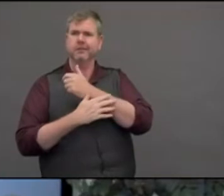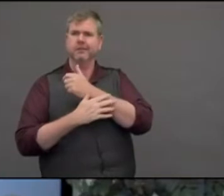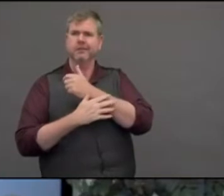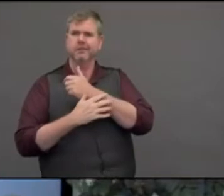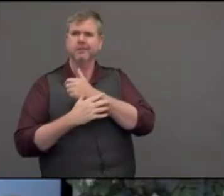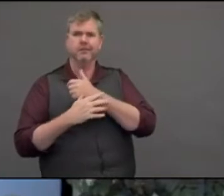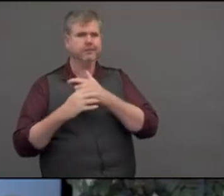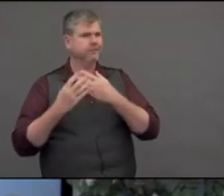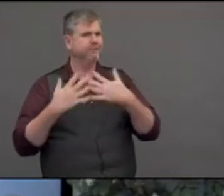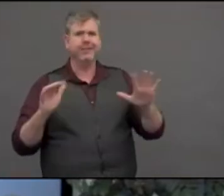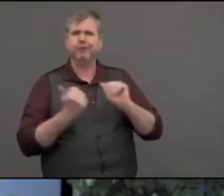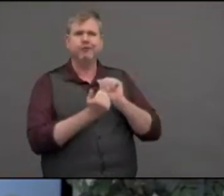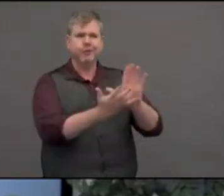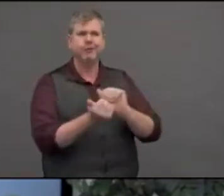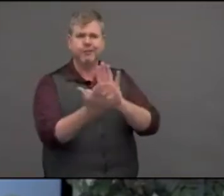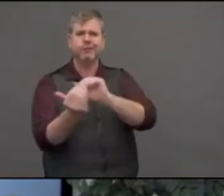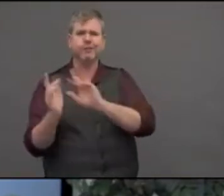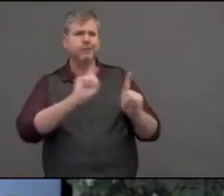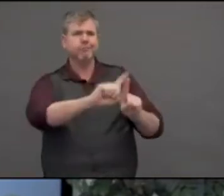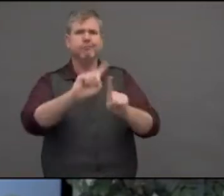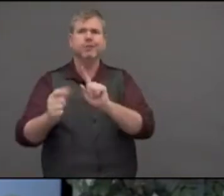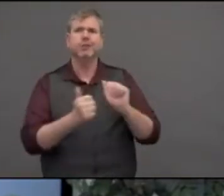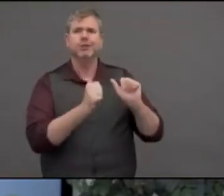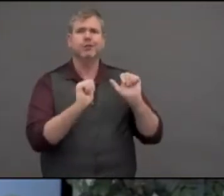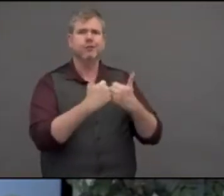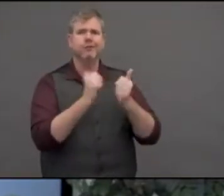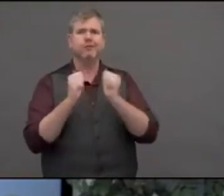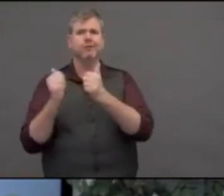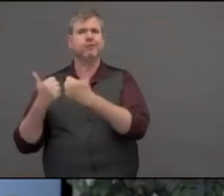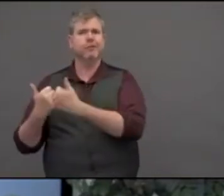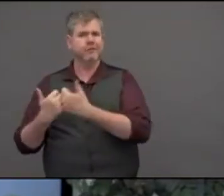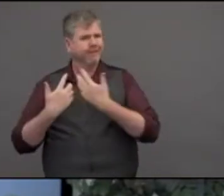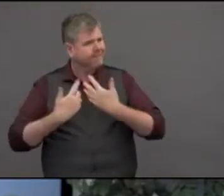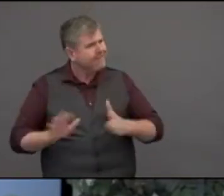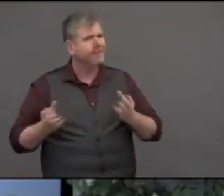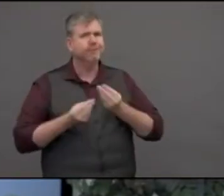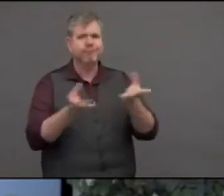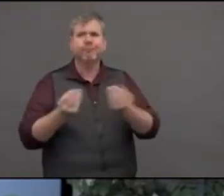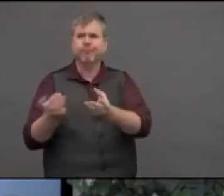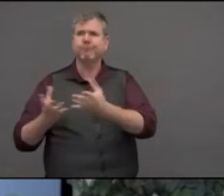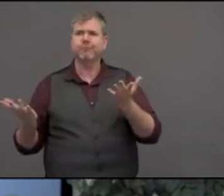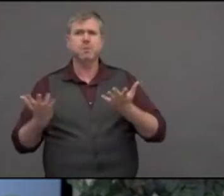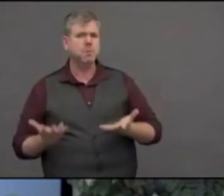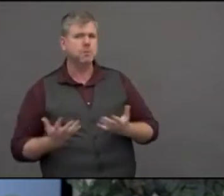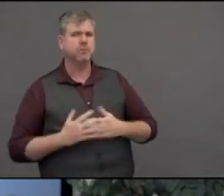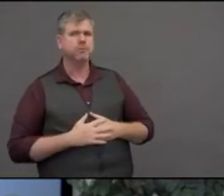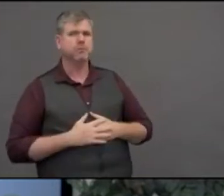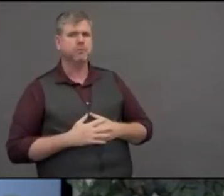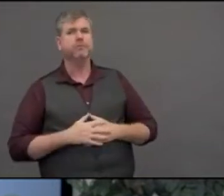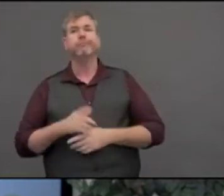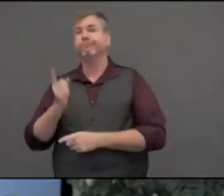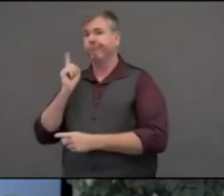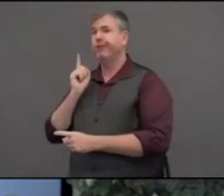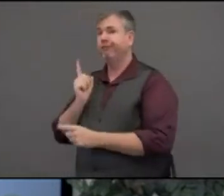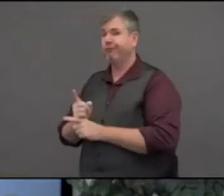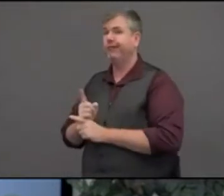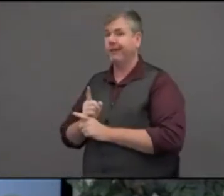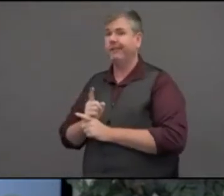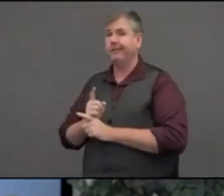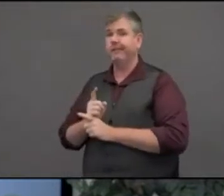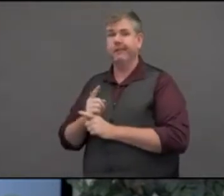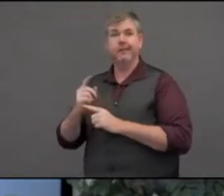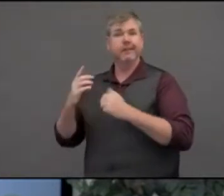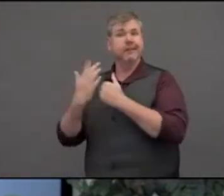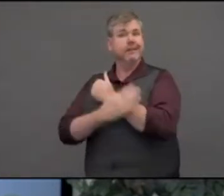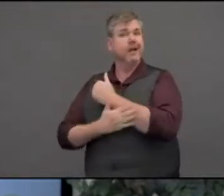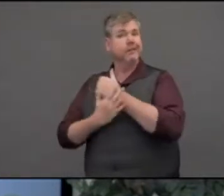a little bit about that? Yeah, that's exactly right. The county, operates Valley Medical Center and its clinics. The county has its own